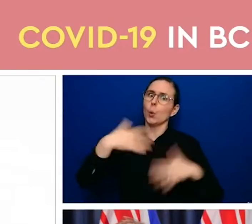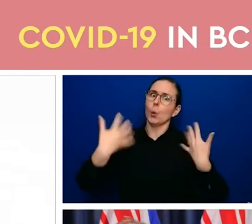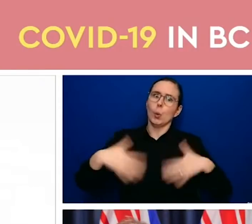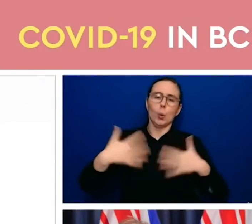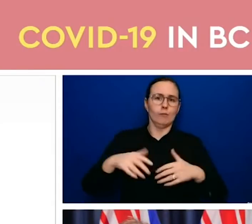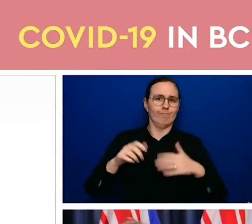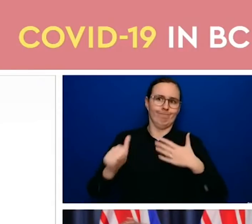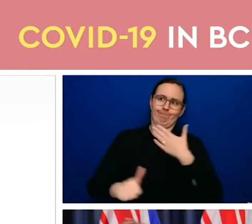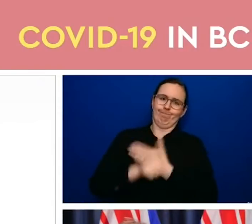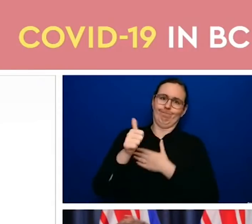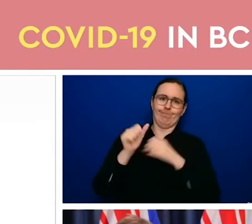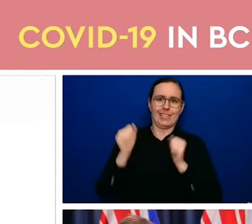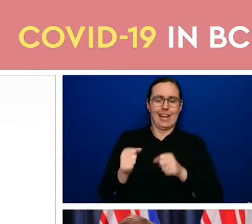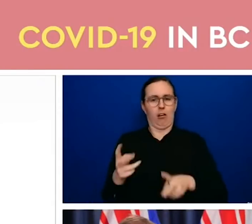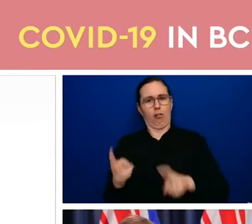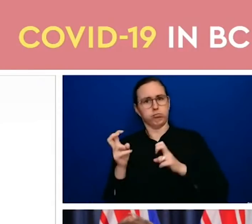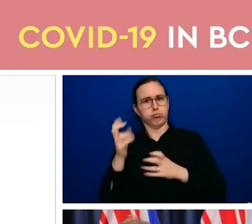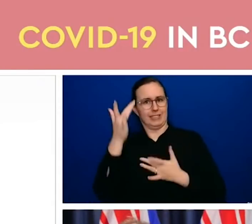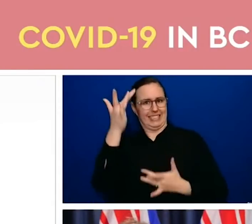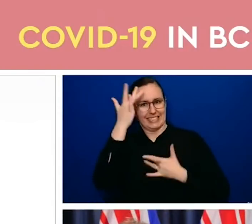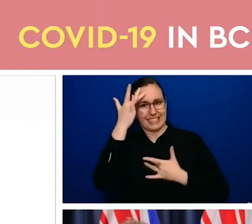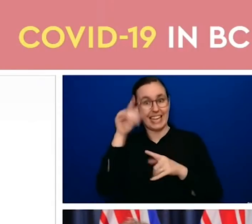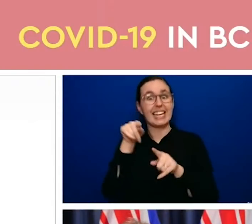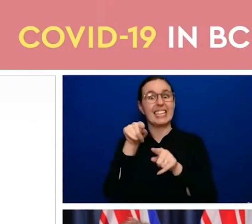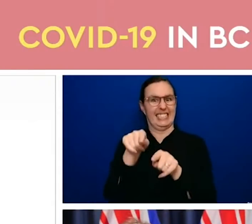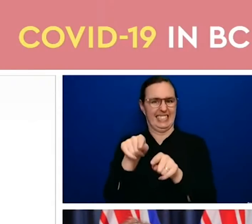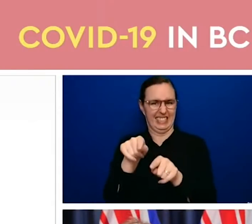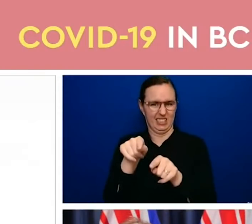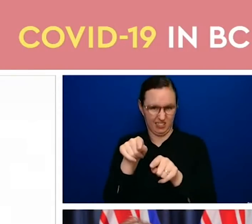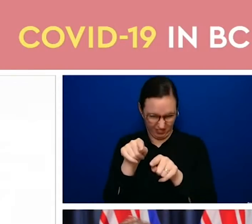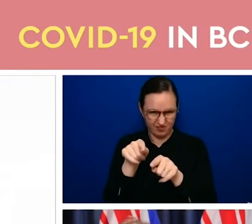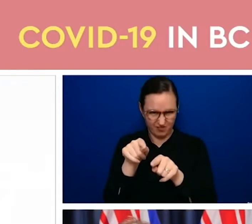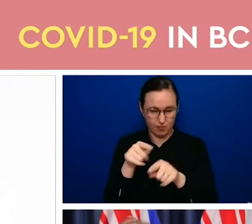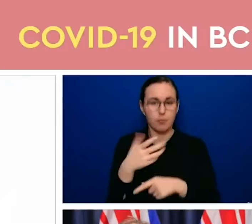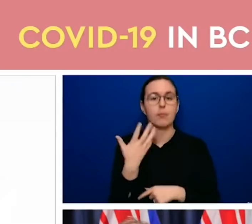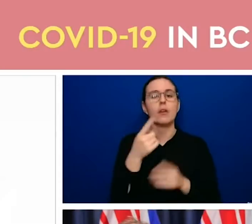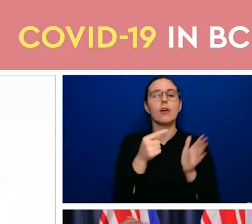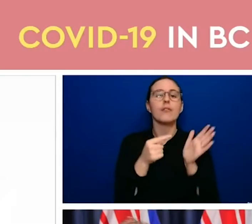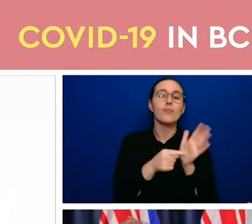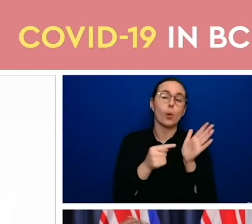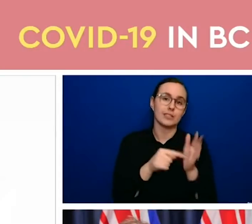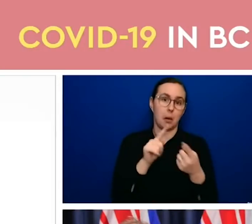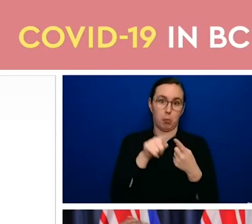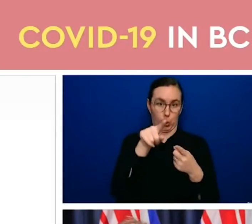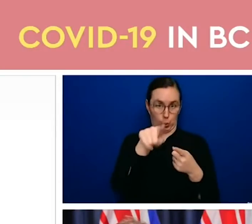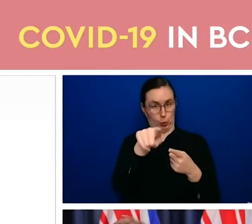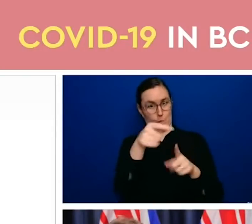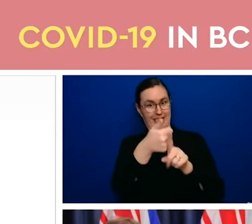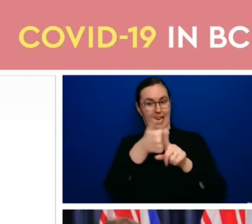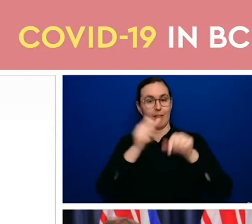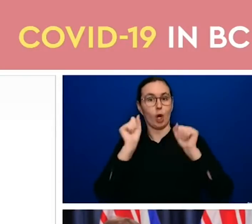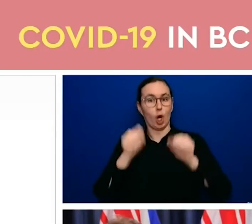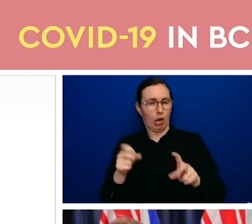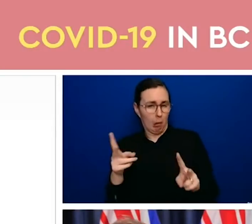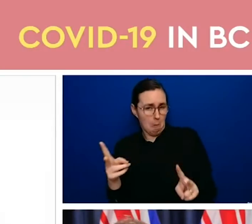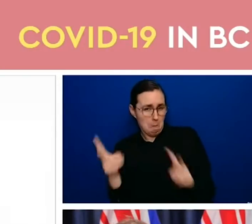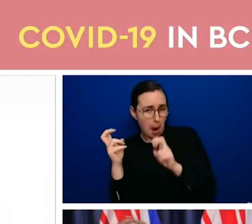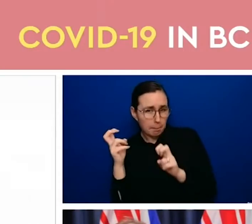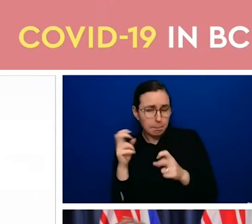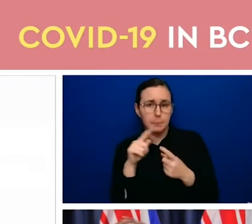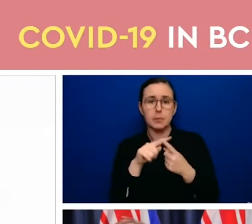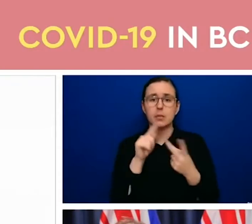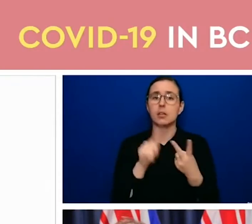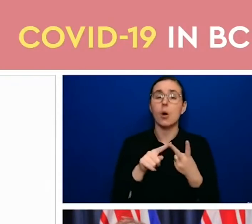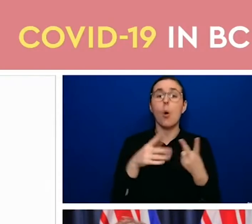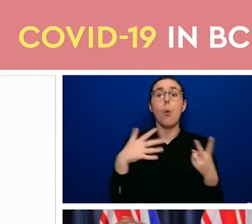clinically indicated, where a positive result would impact treatment or care, individuals who live or work in settings with others who are high risk for